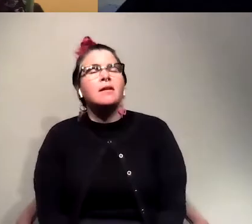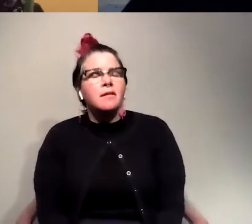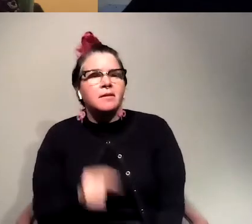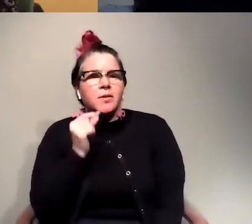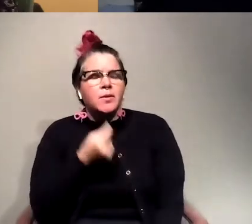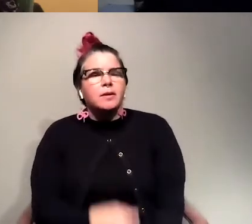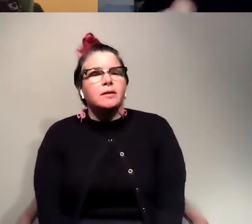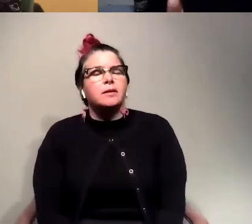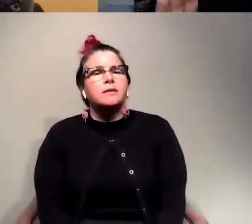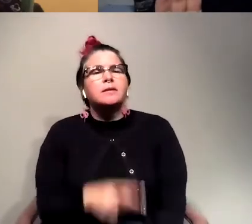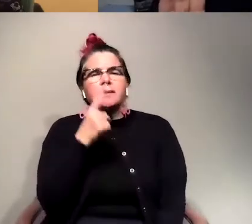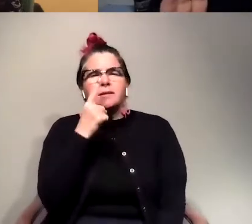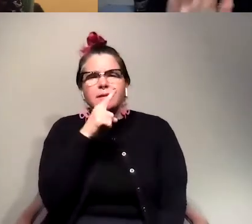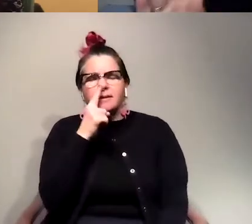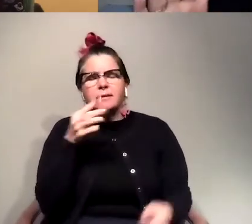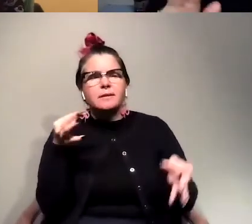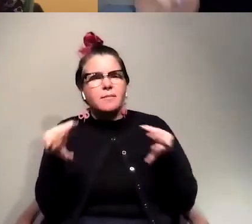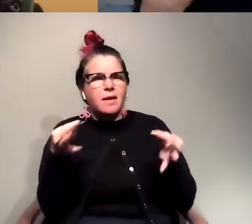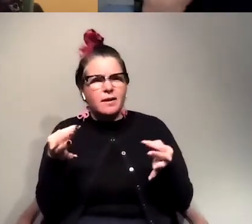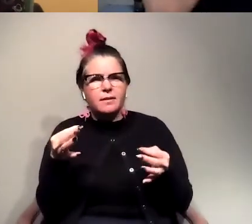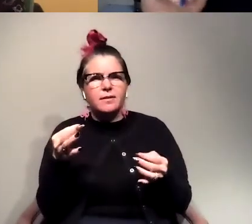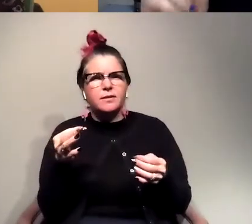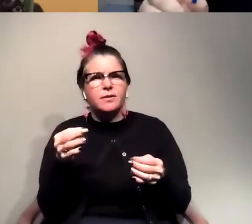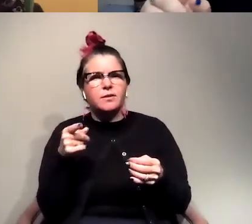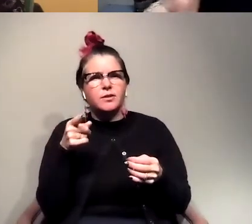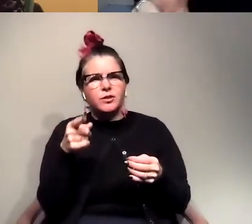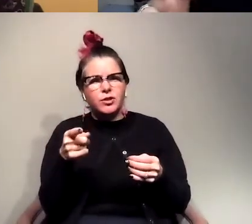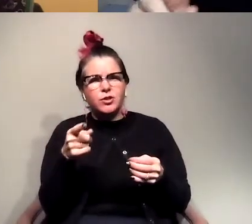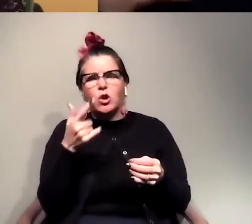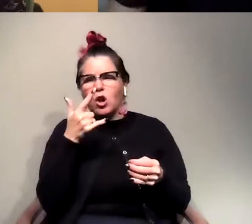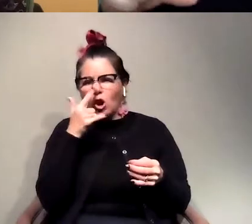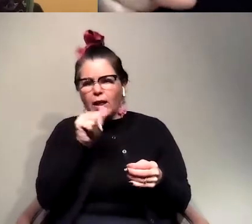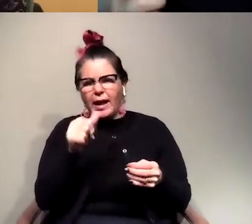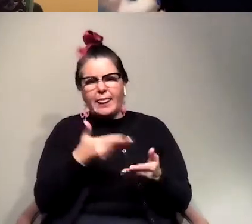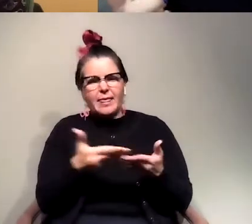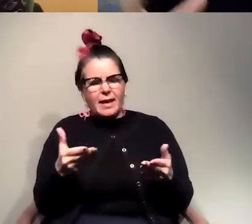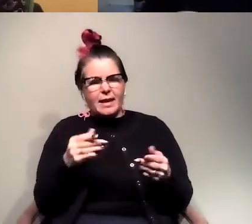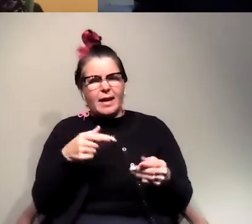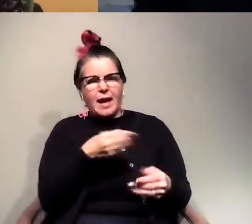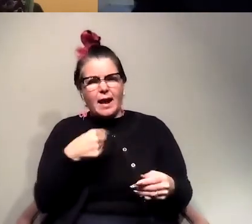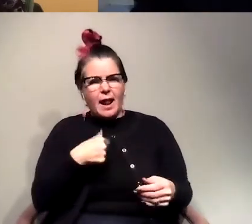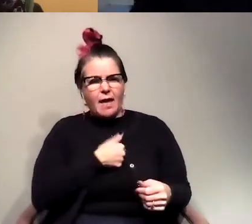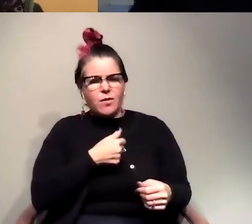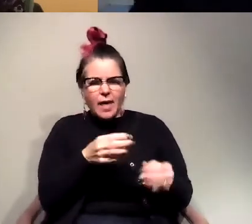So could you tell us why, like, where you look like a thing and I love you, that phrase, where that came